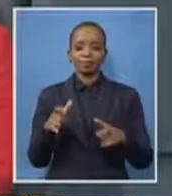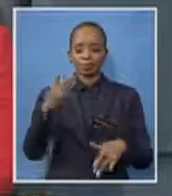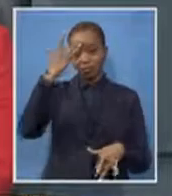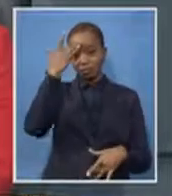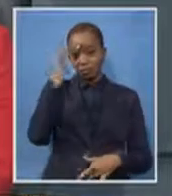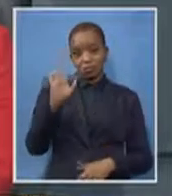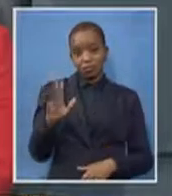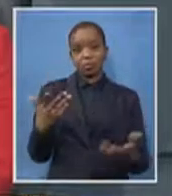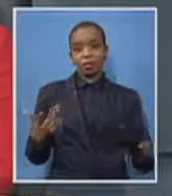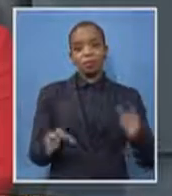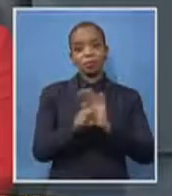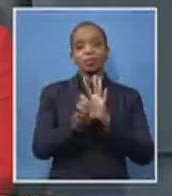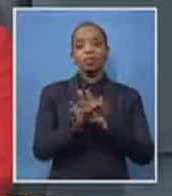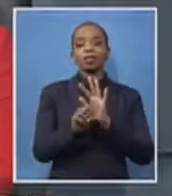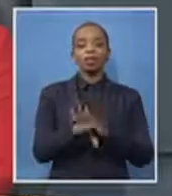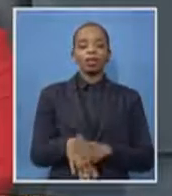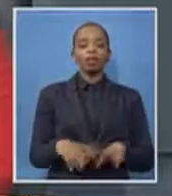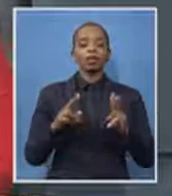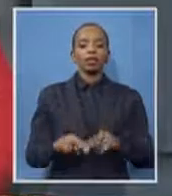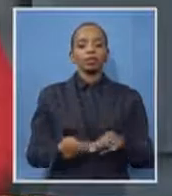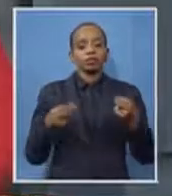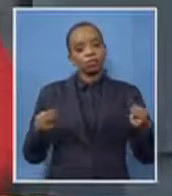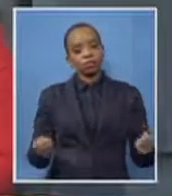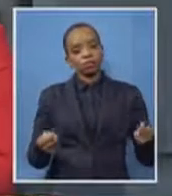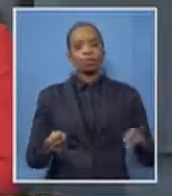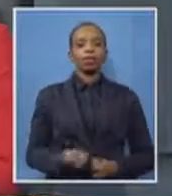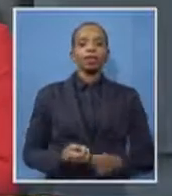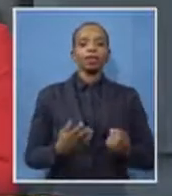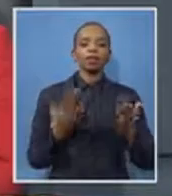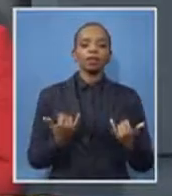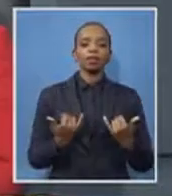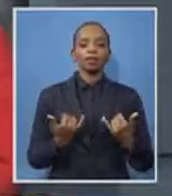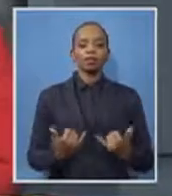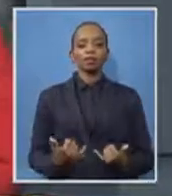back there as soon as we're able to. That link just went weaker on us. A breaking story now for